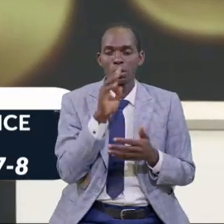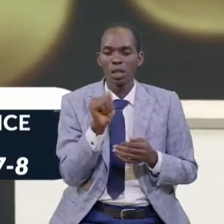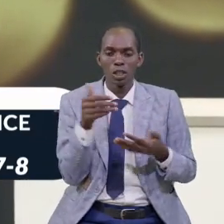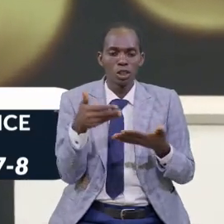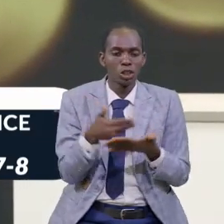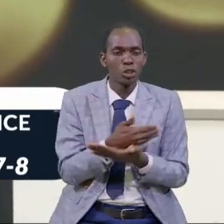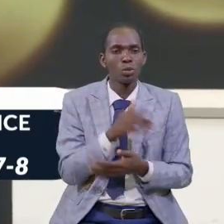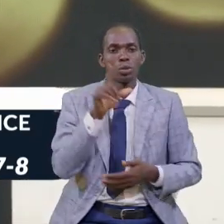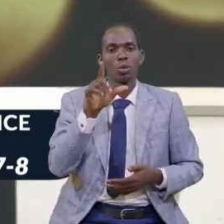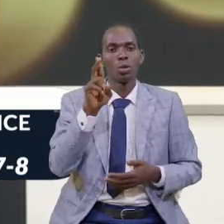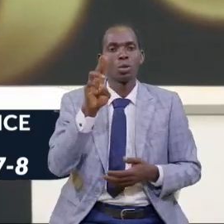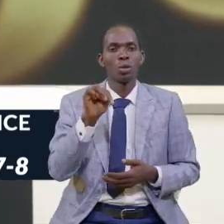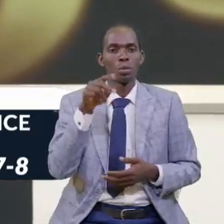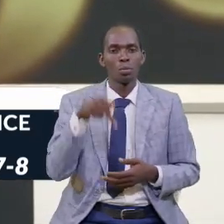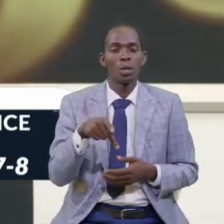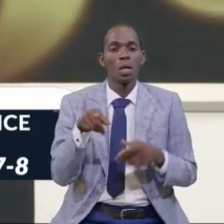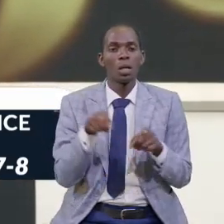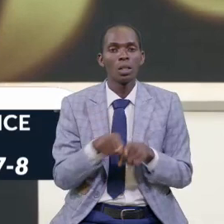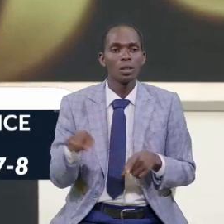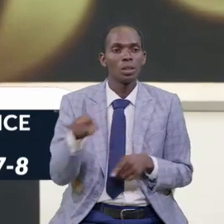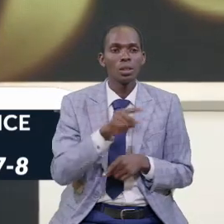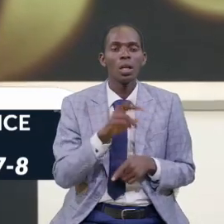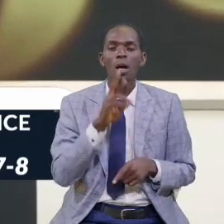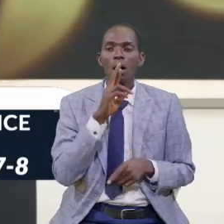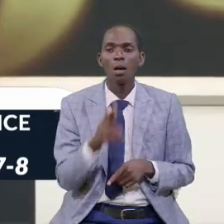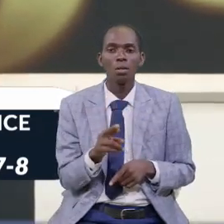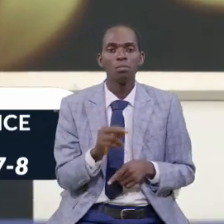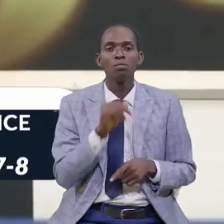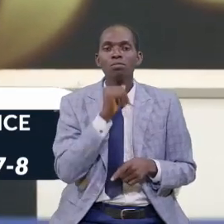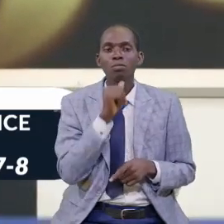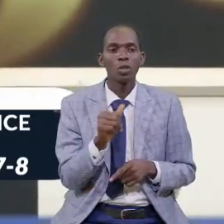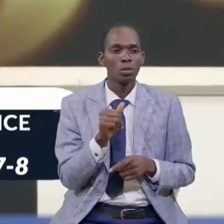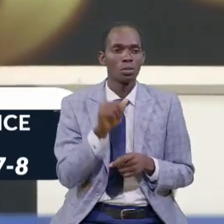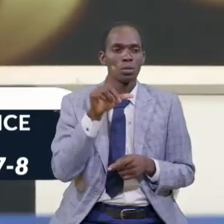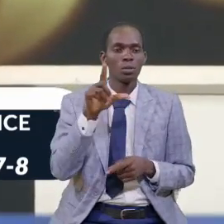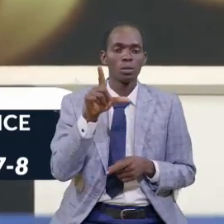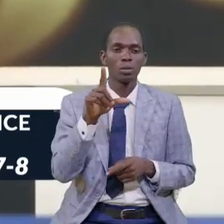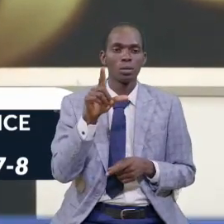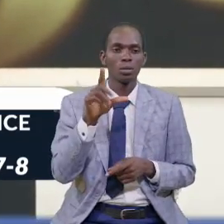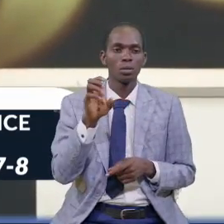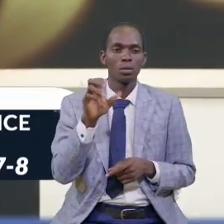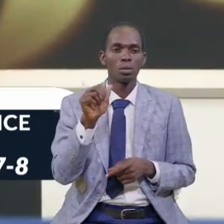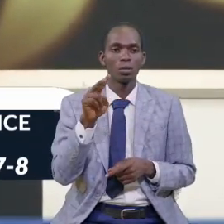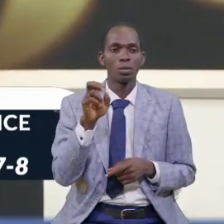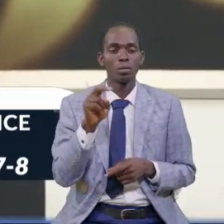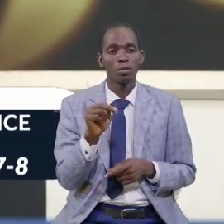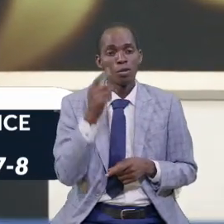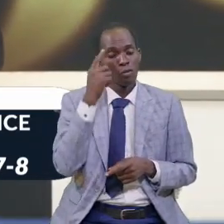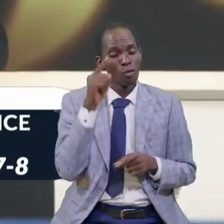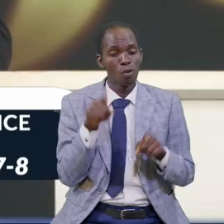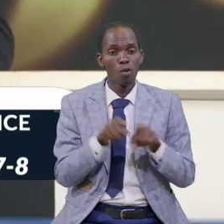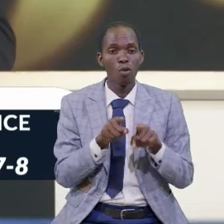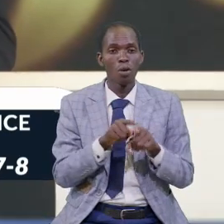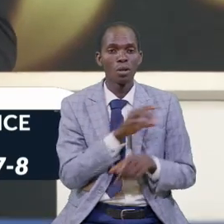ye are unleavened. For even Christ, a Passover,